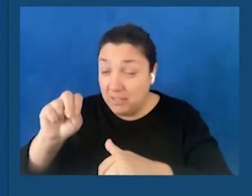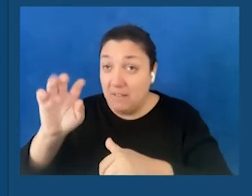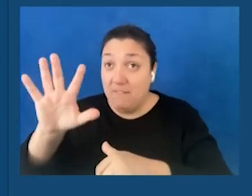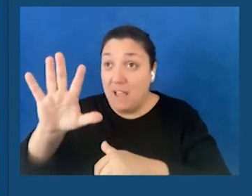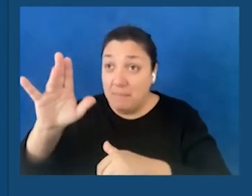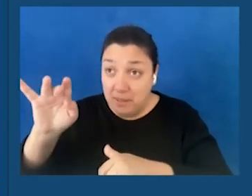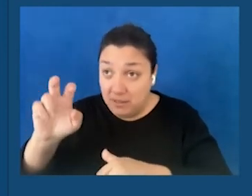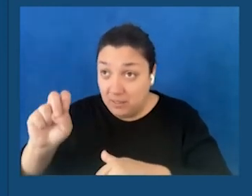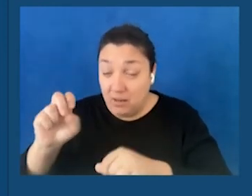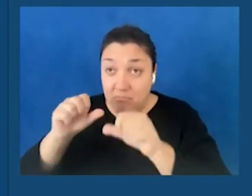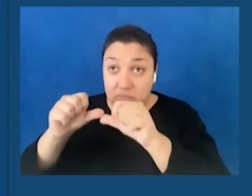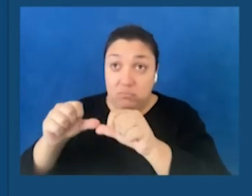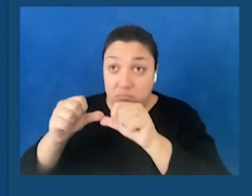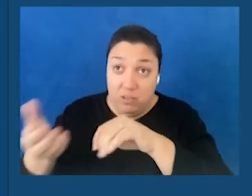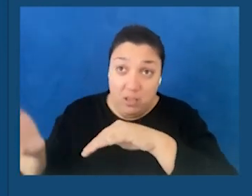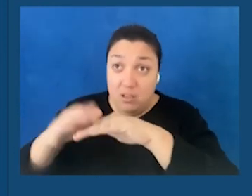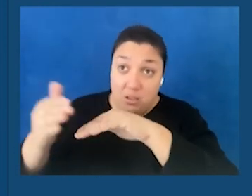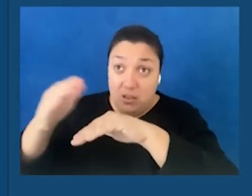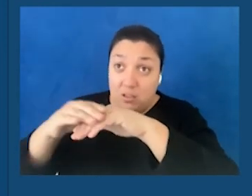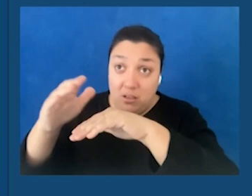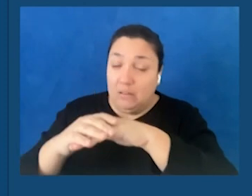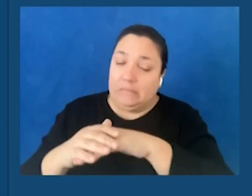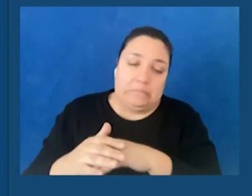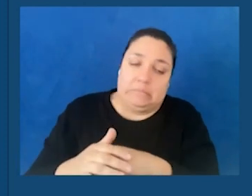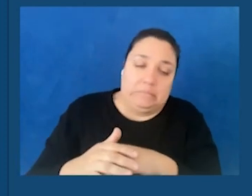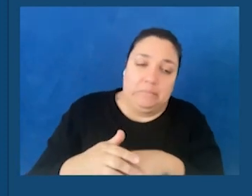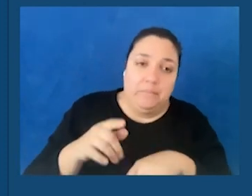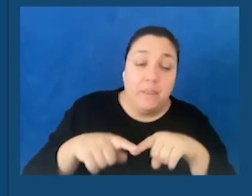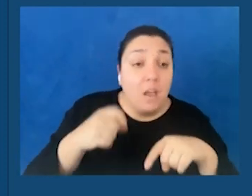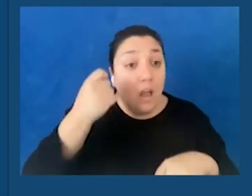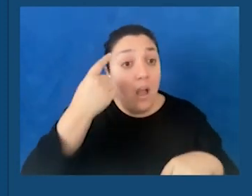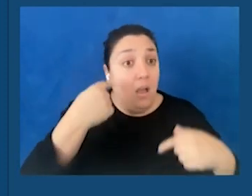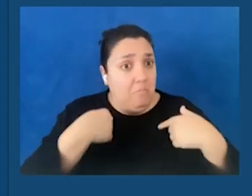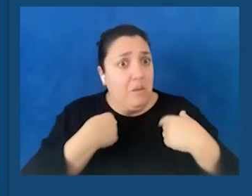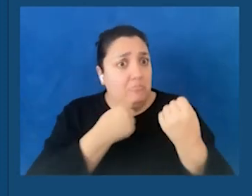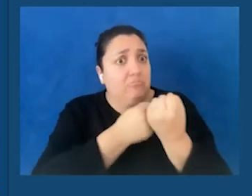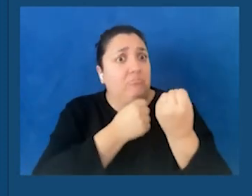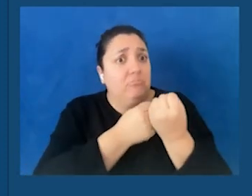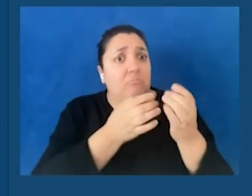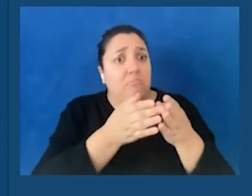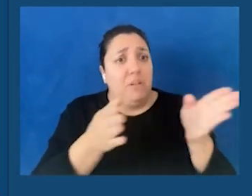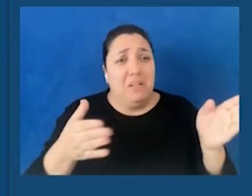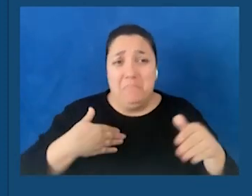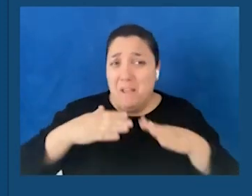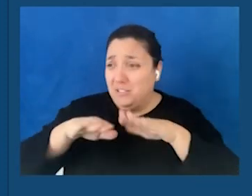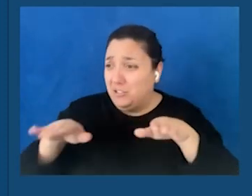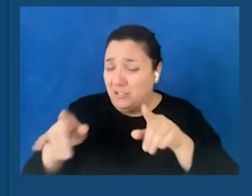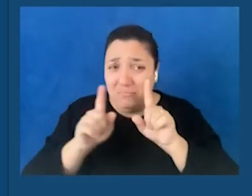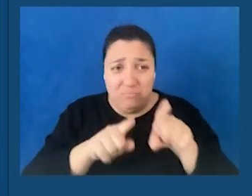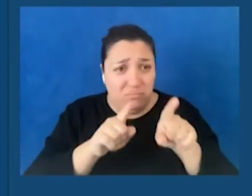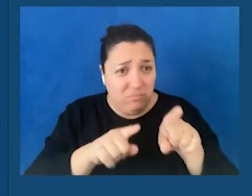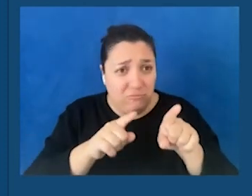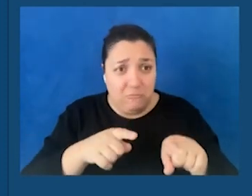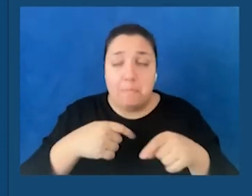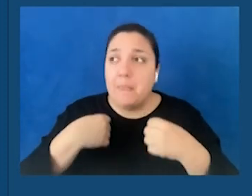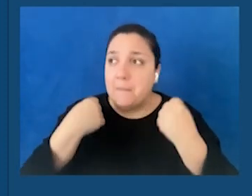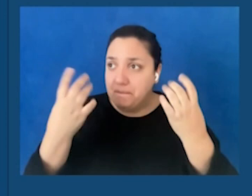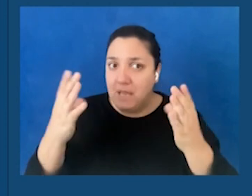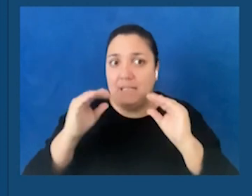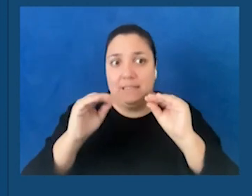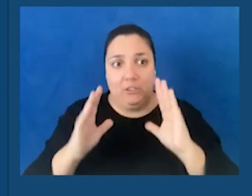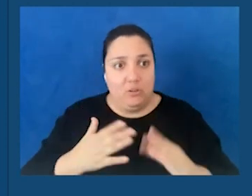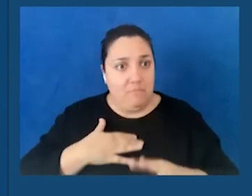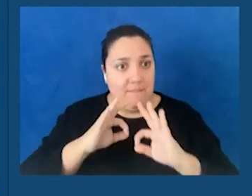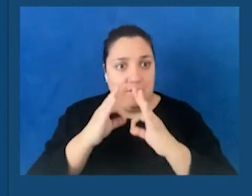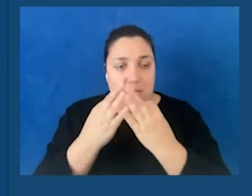public education. I'm a product of public education. My kids went to public schools. I have more teachers in my family, so I hear all about this. But I